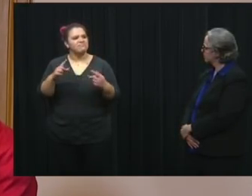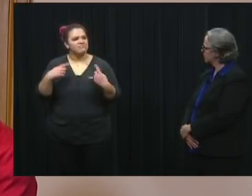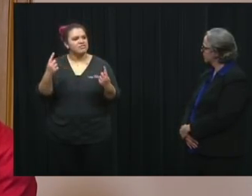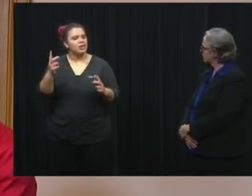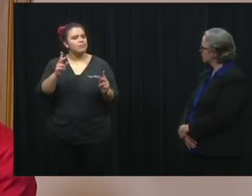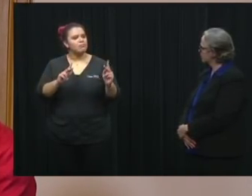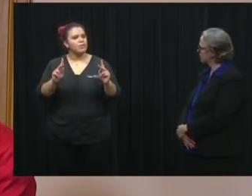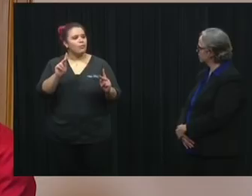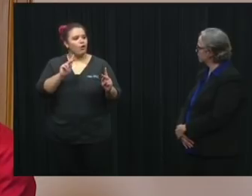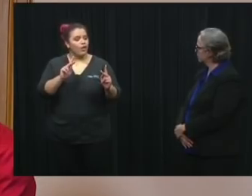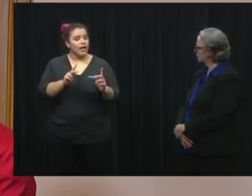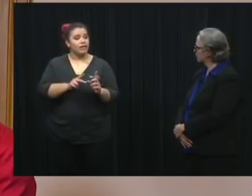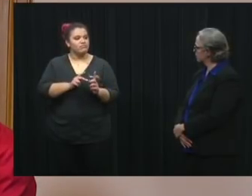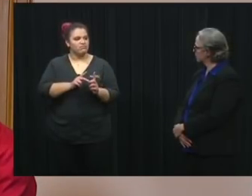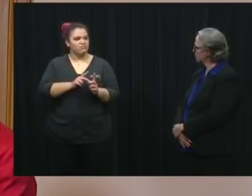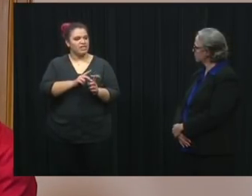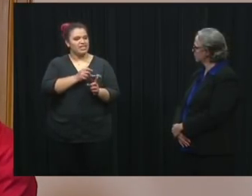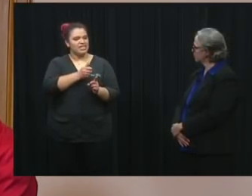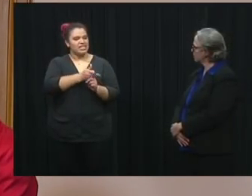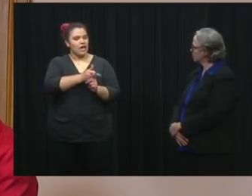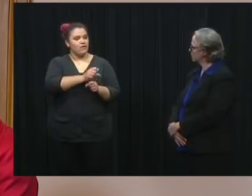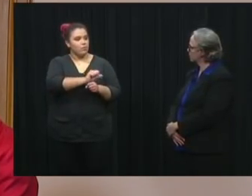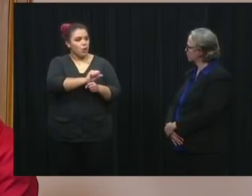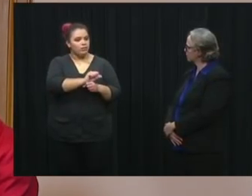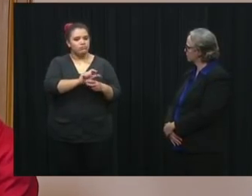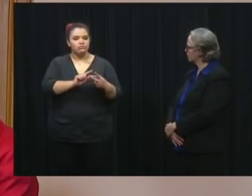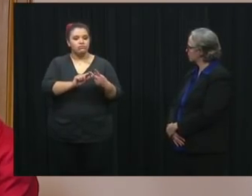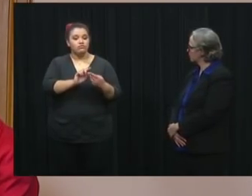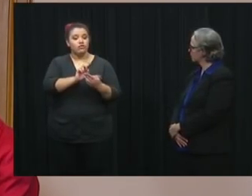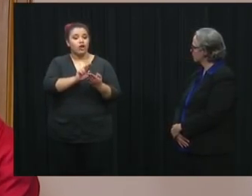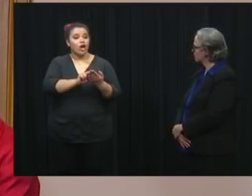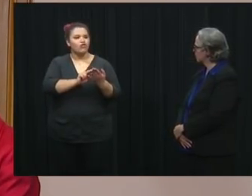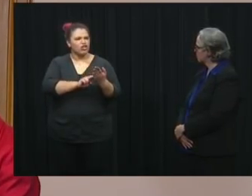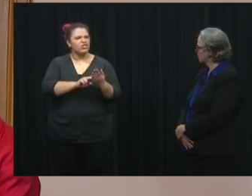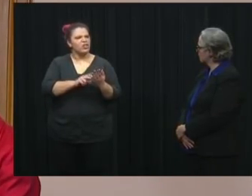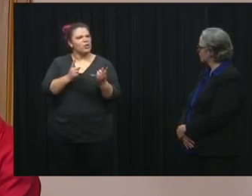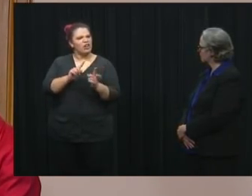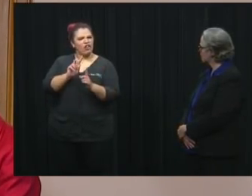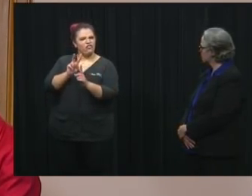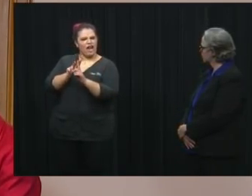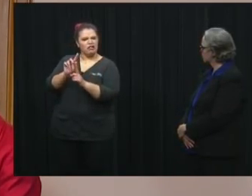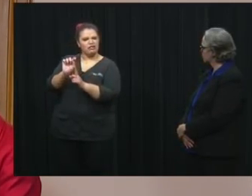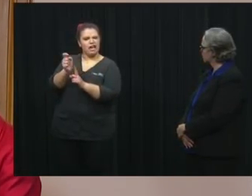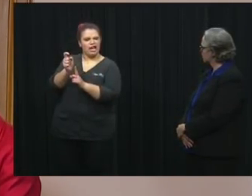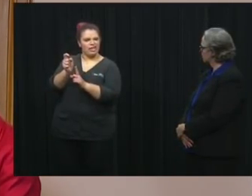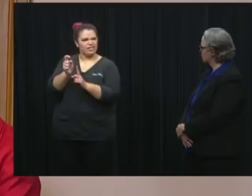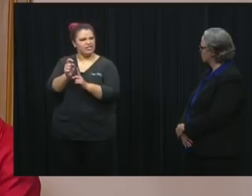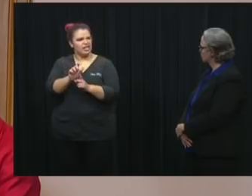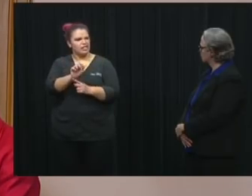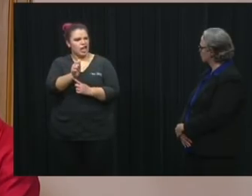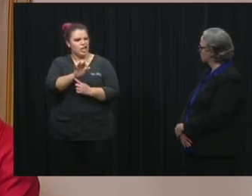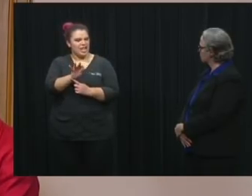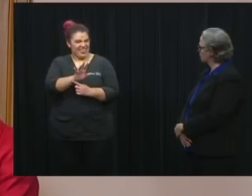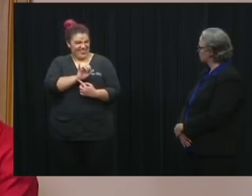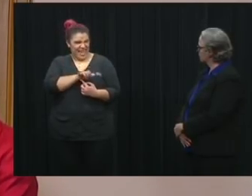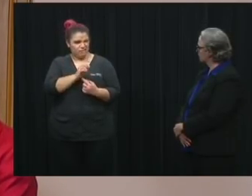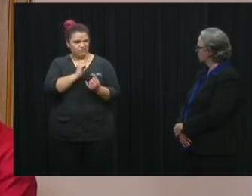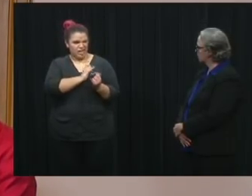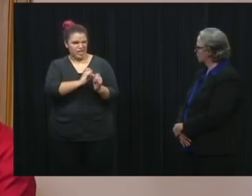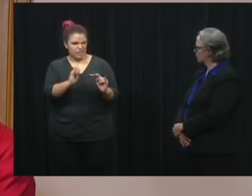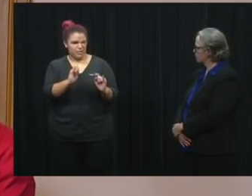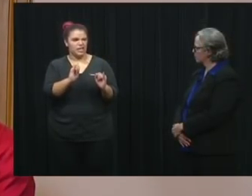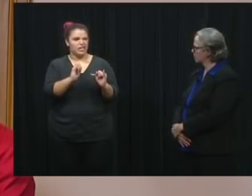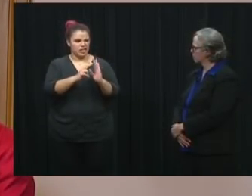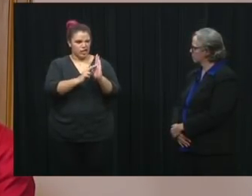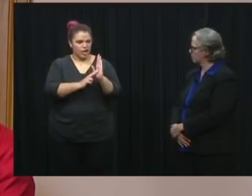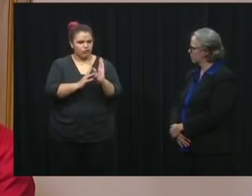self-employed, contractors, people who would get a 1099, those kind of people? Of course, there are small business loans, but what about for some of those people who